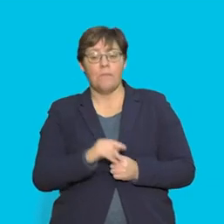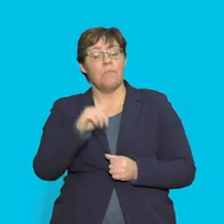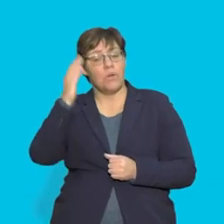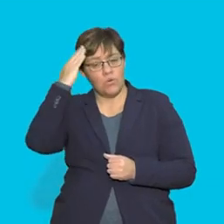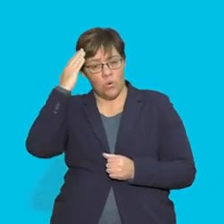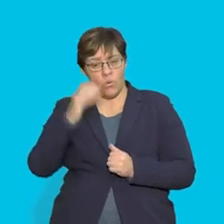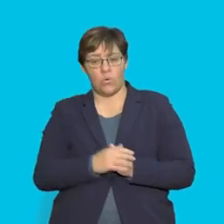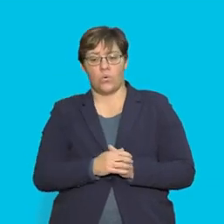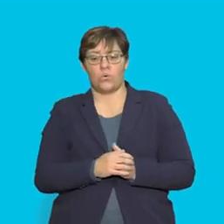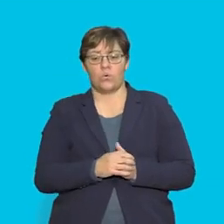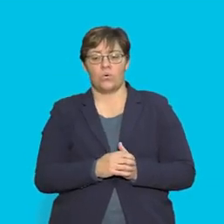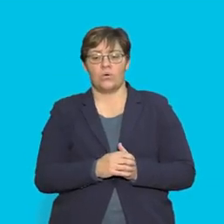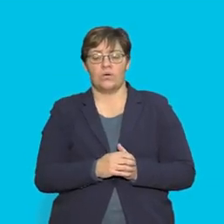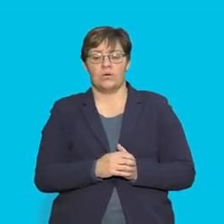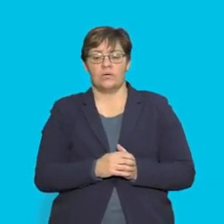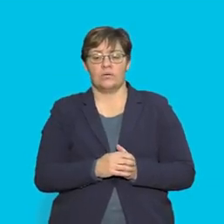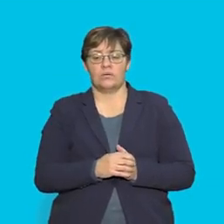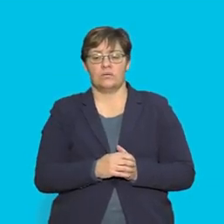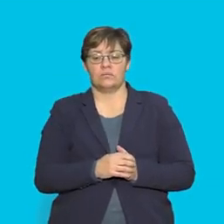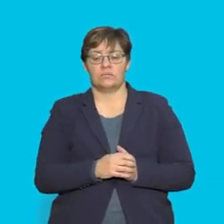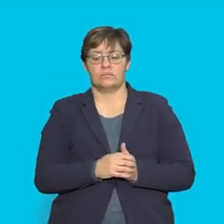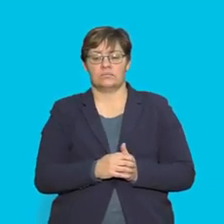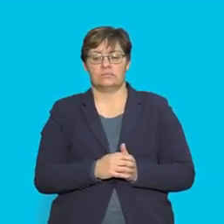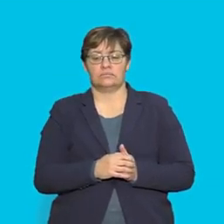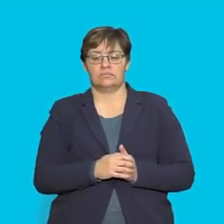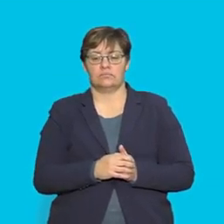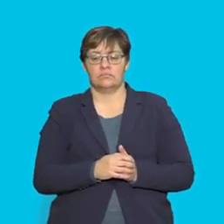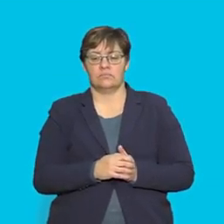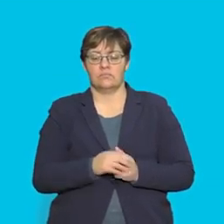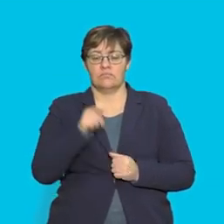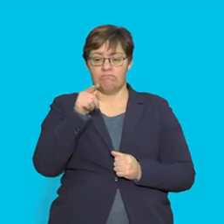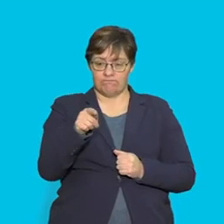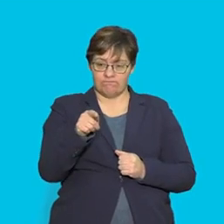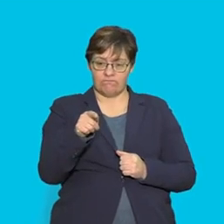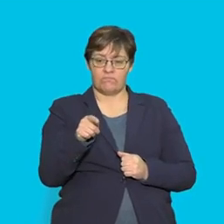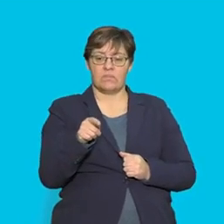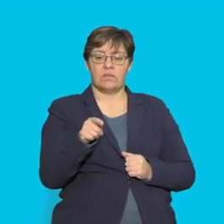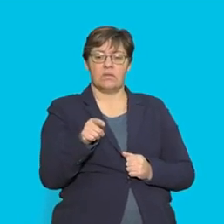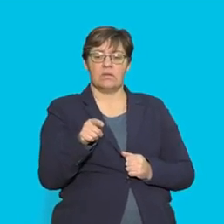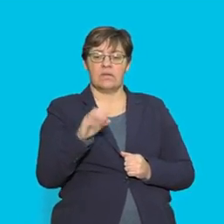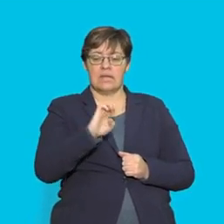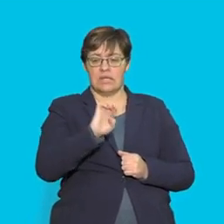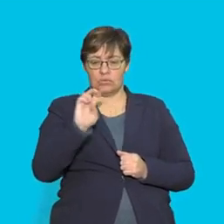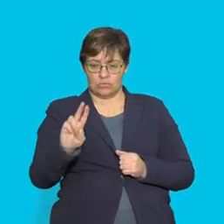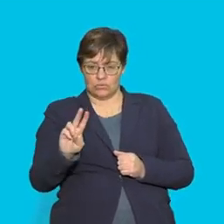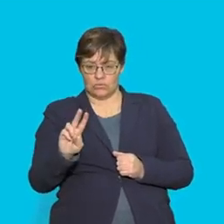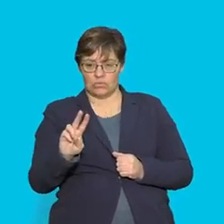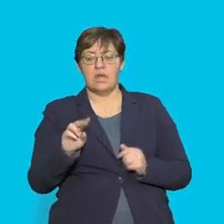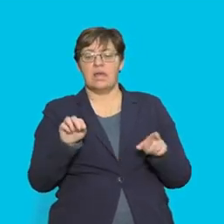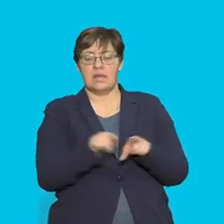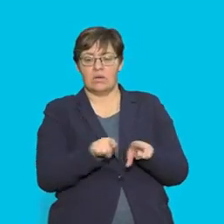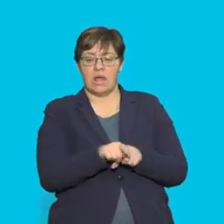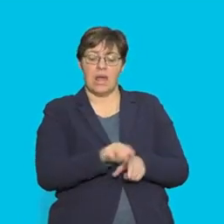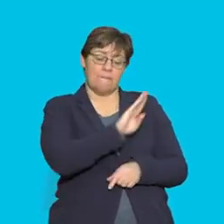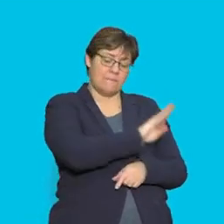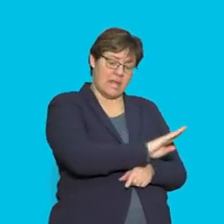this will be equals to angle B plus angle C1, right?